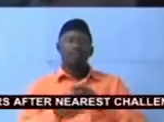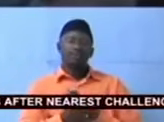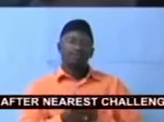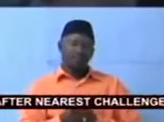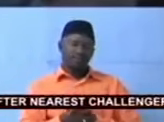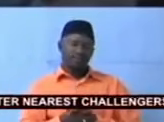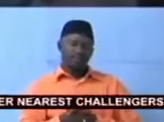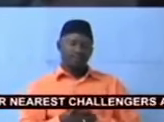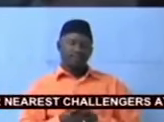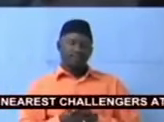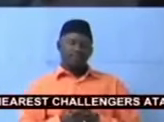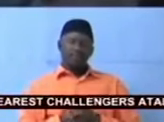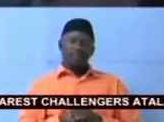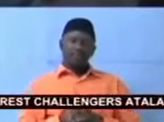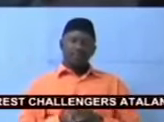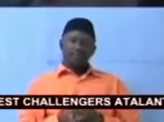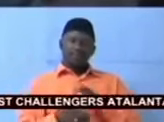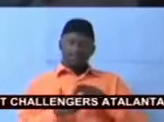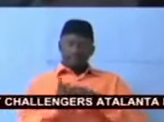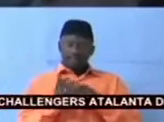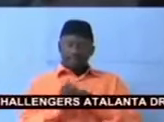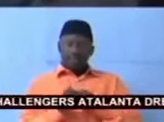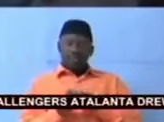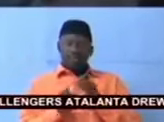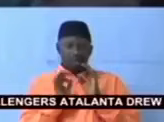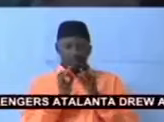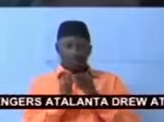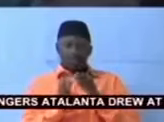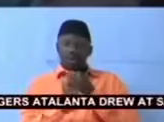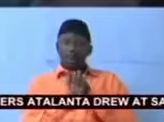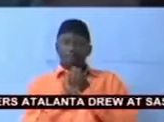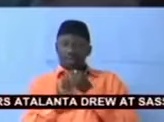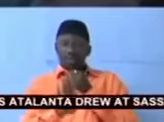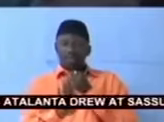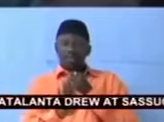telling this commission that you were protecting the witness, so you held him in